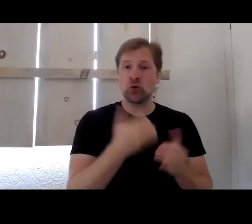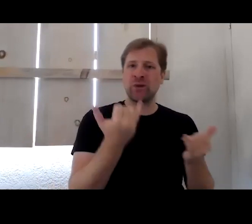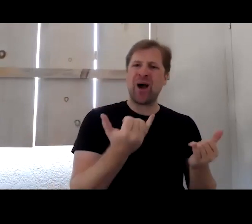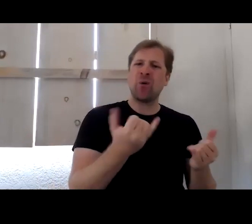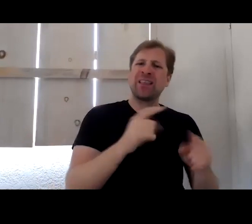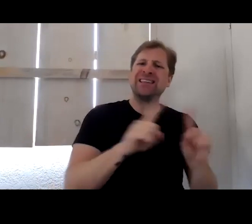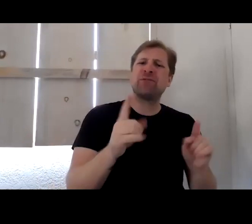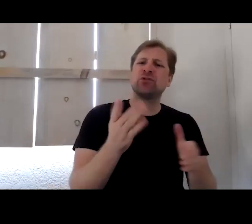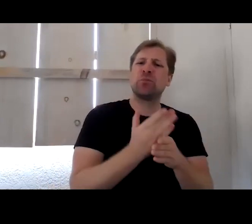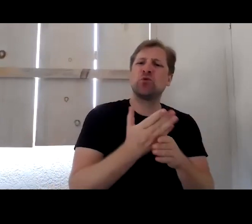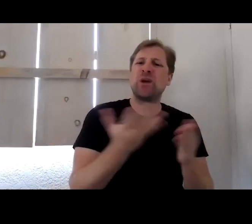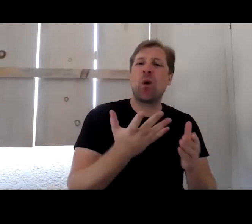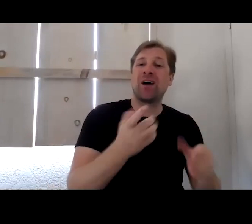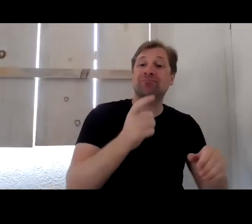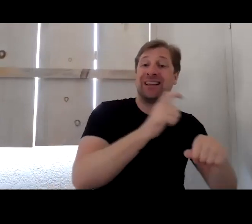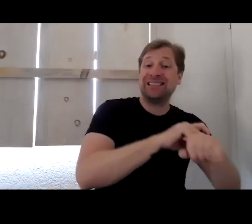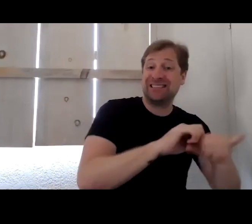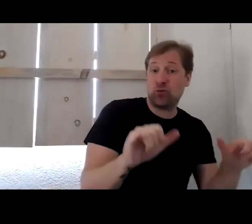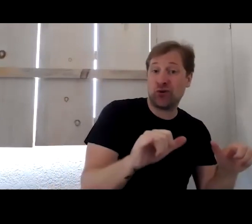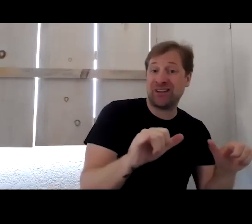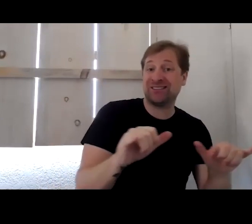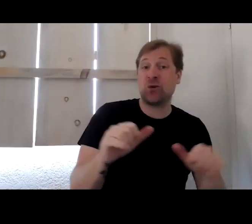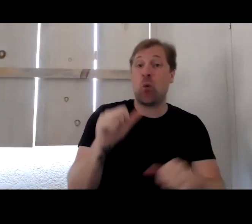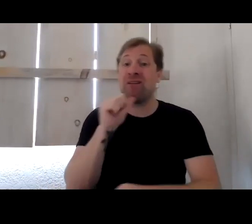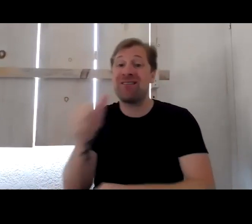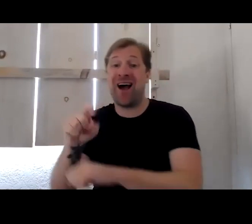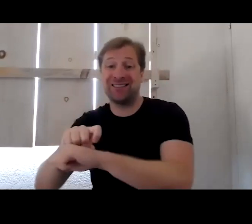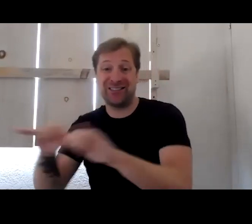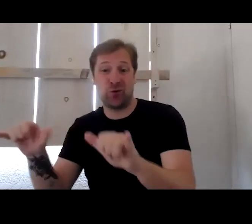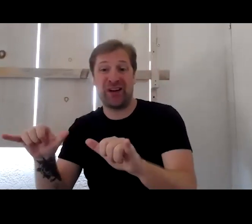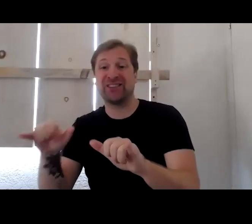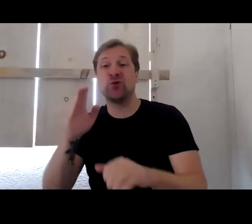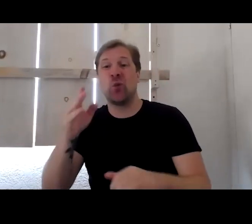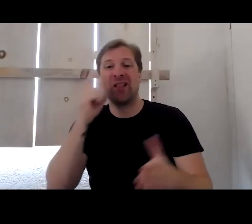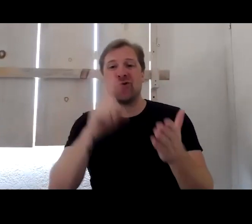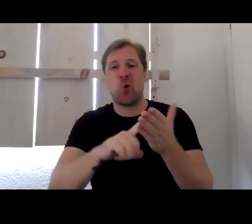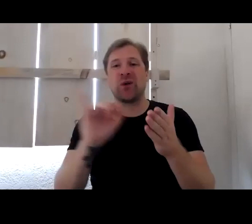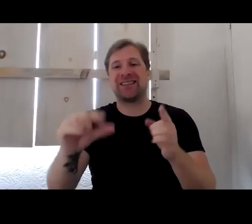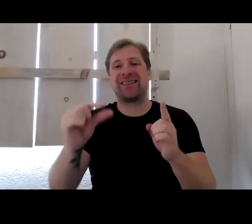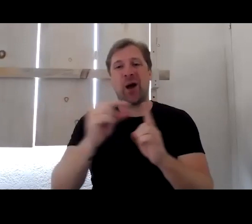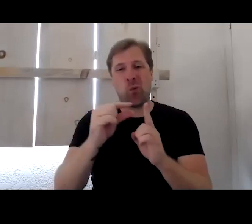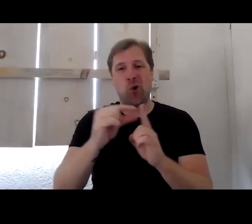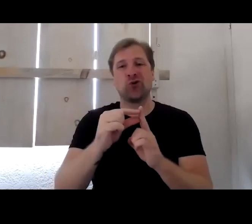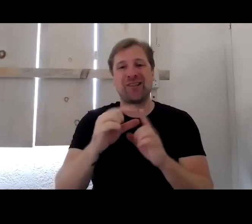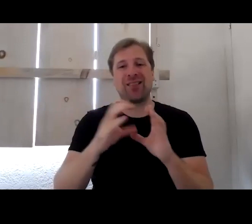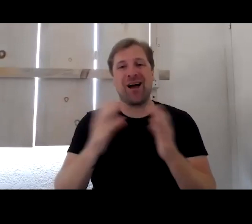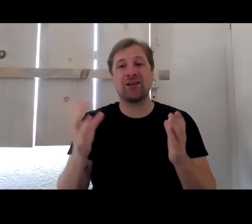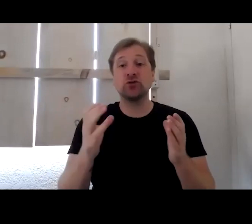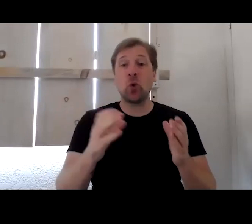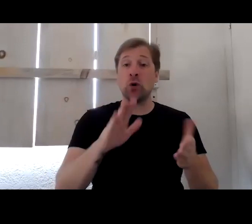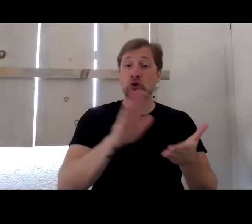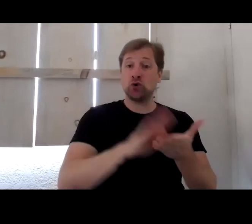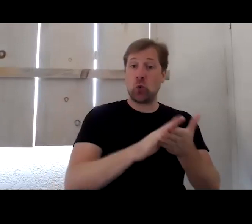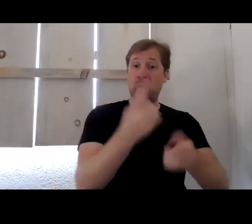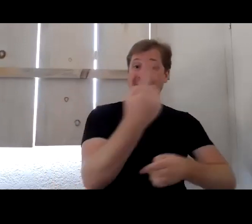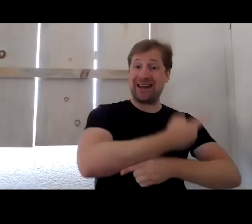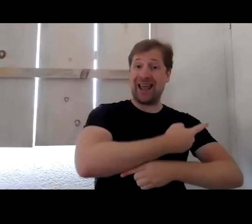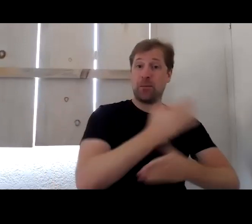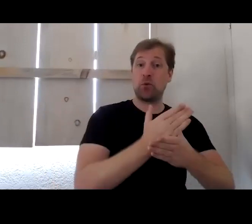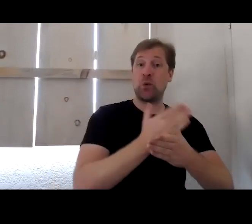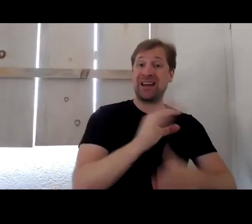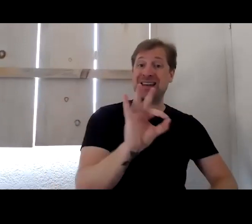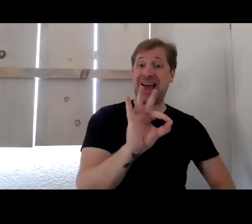because these are words that you're going to see all over the schedule. So during the school day of 9 o'clock to 2:15, students are going to